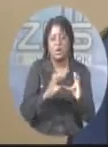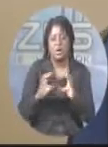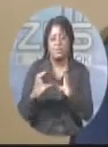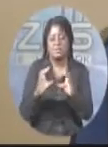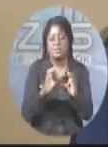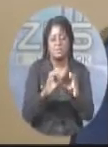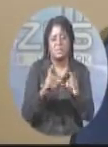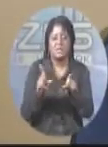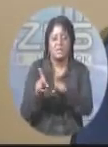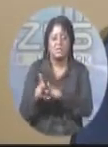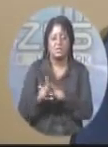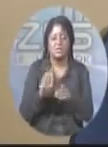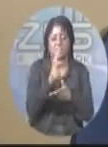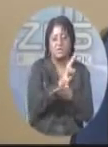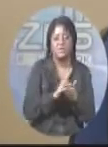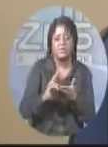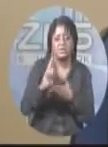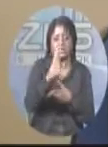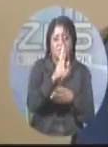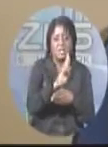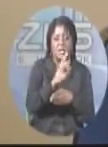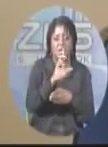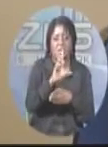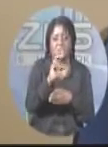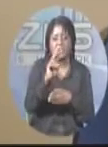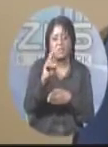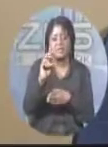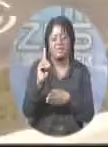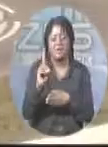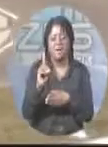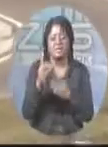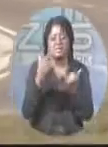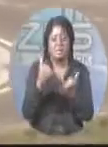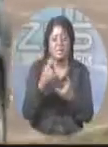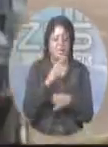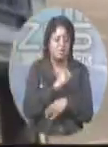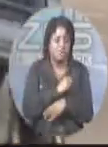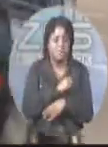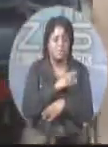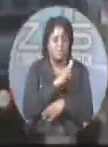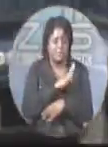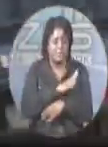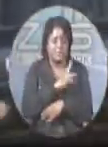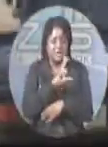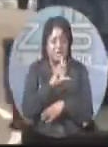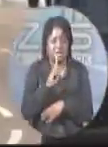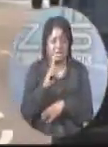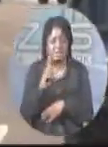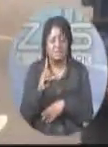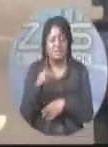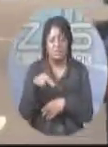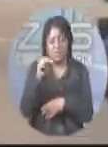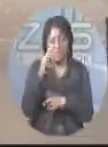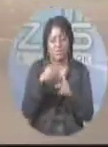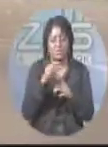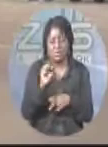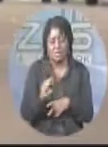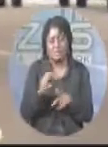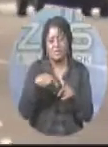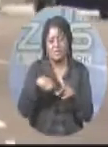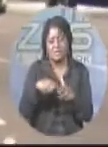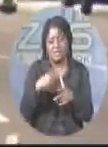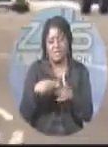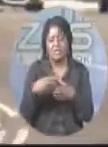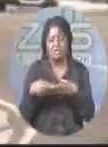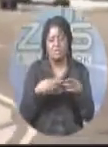University Boulevard will be named. The boulevard is now Thompson Boulevard, that runs north to south, and then the corridor that